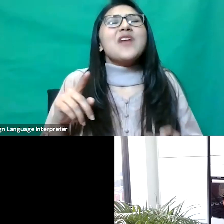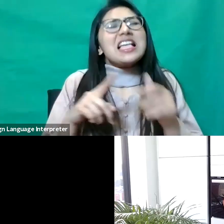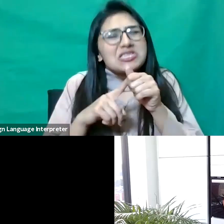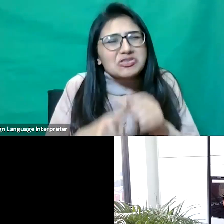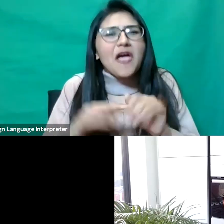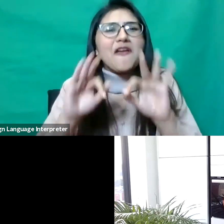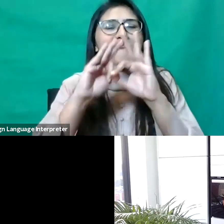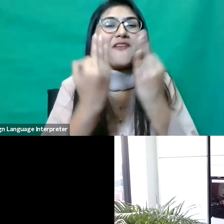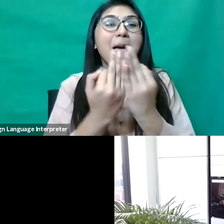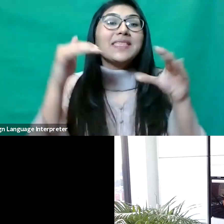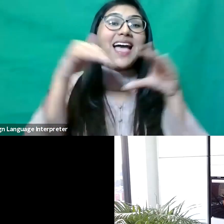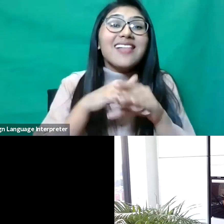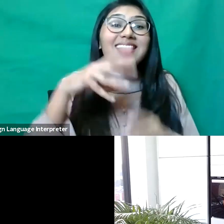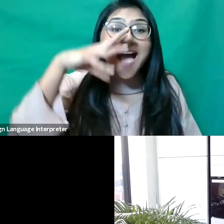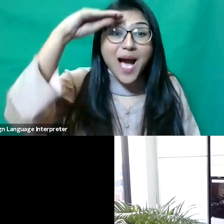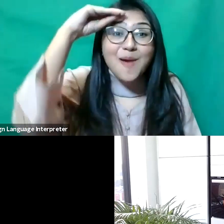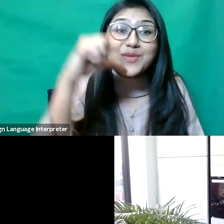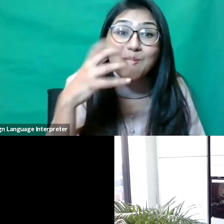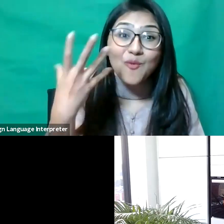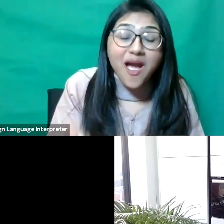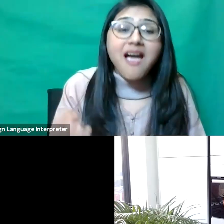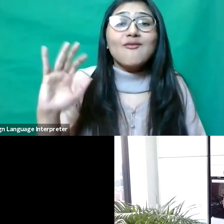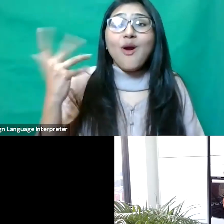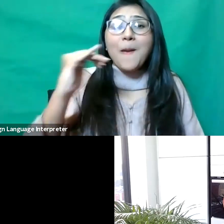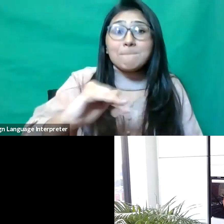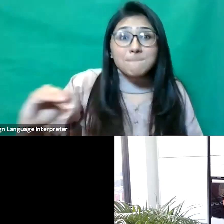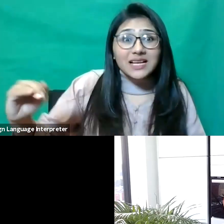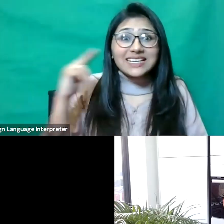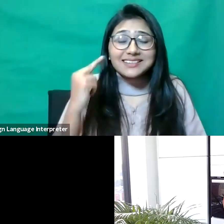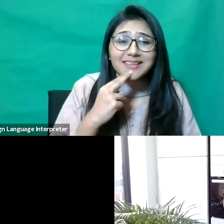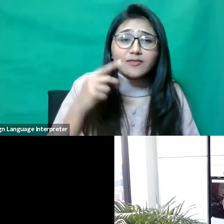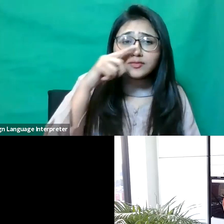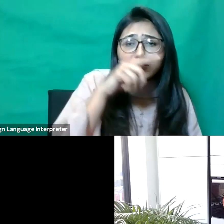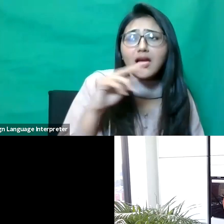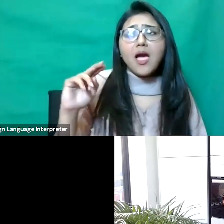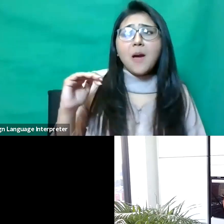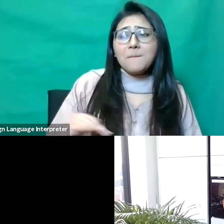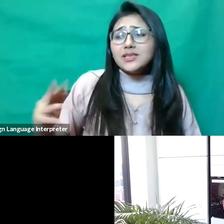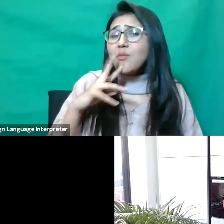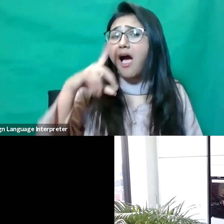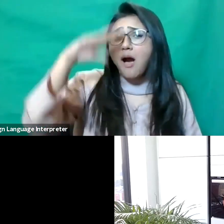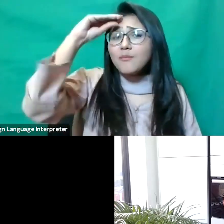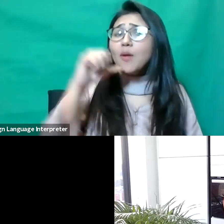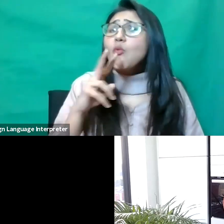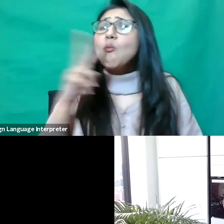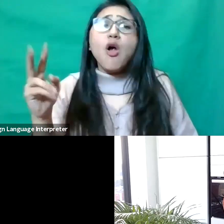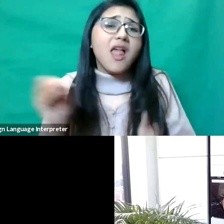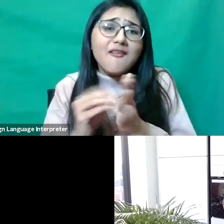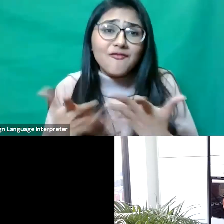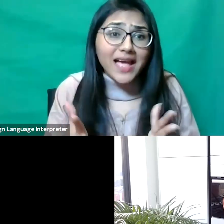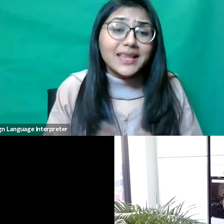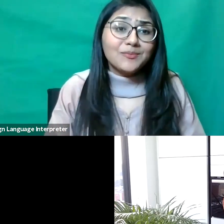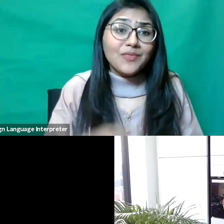like a young child may not speak to their parents about it because they feel they won't understand. So even if parents feel